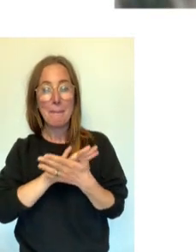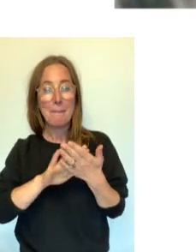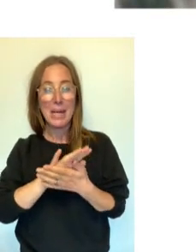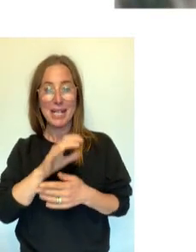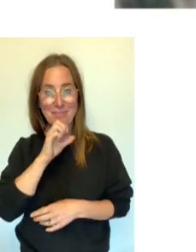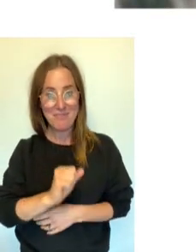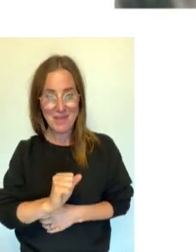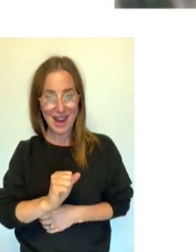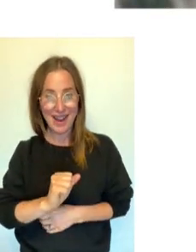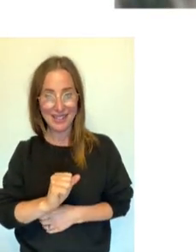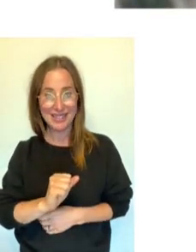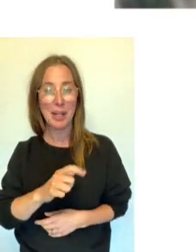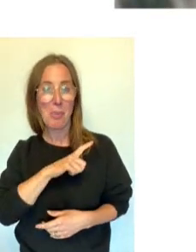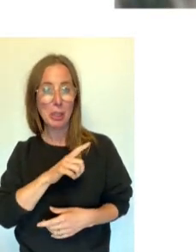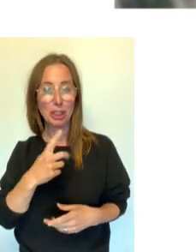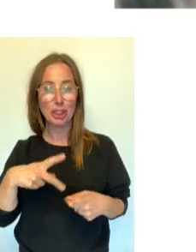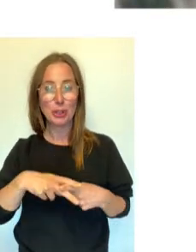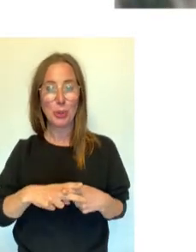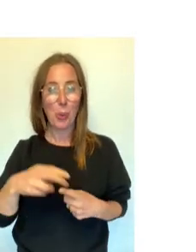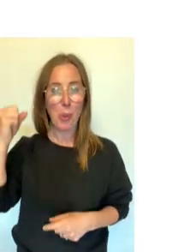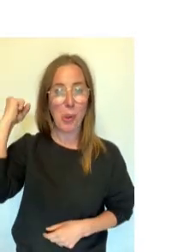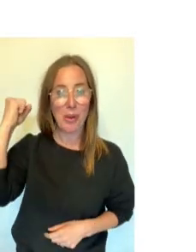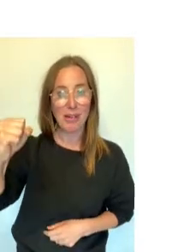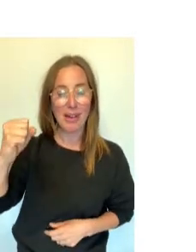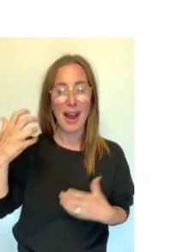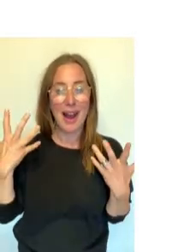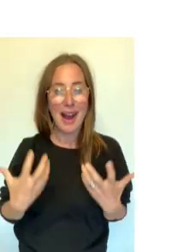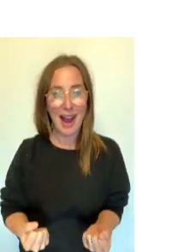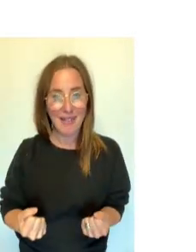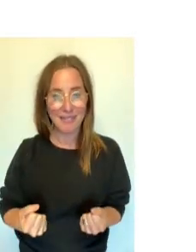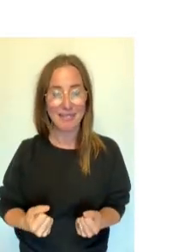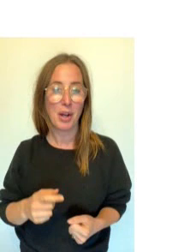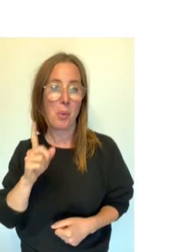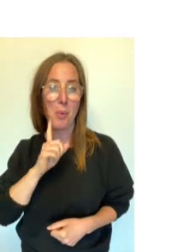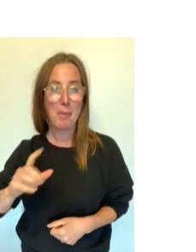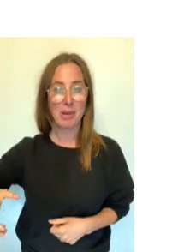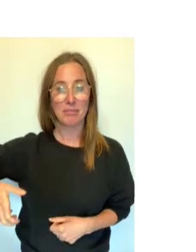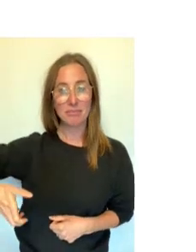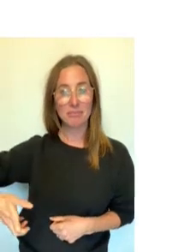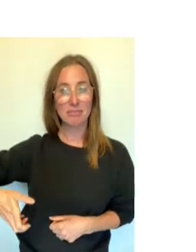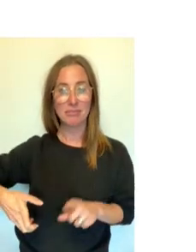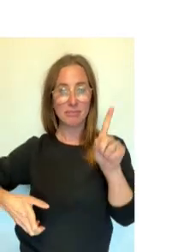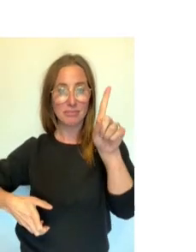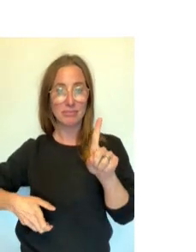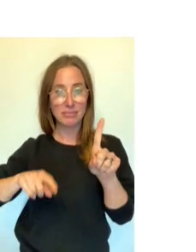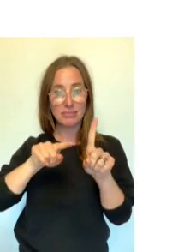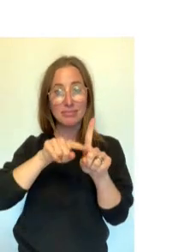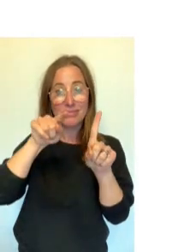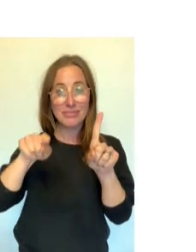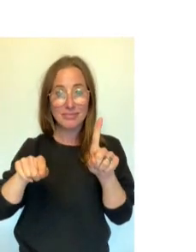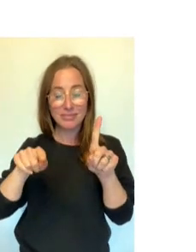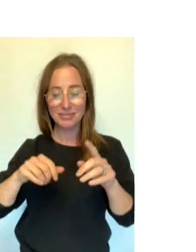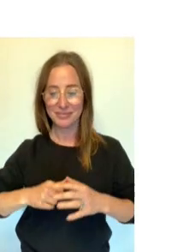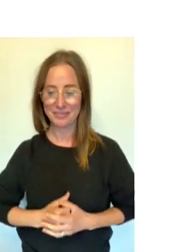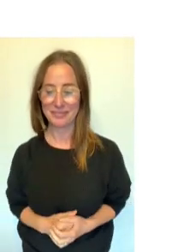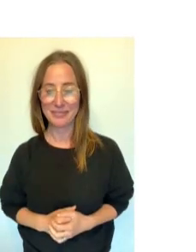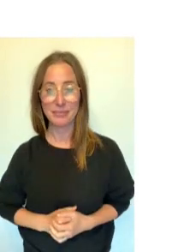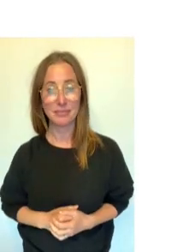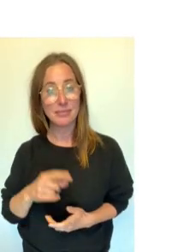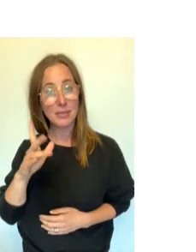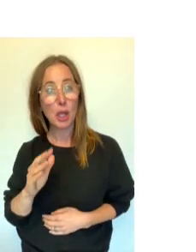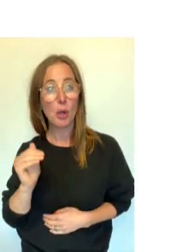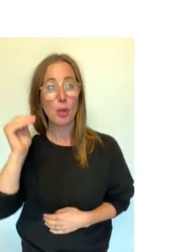to the tools they would traditionally use. In Arnhem Land, in the Northern Territory of Australia, there is a tradition